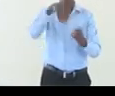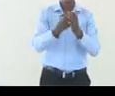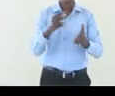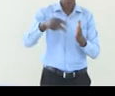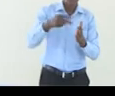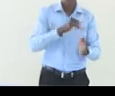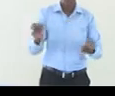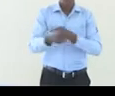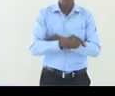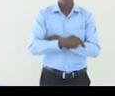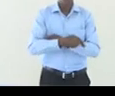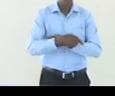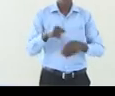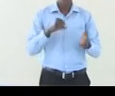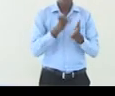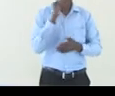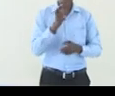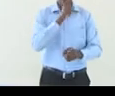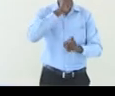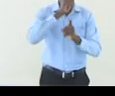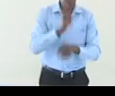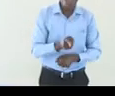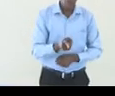the assurance of turbulence,